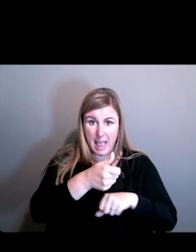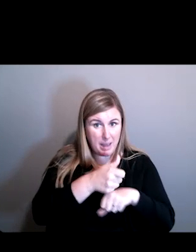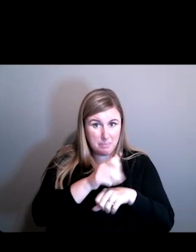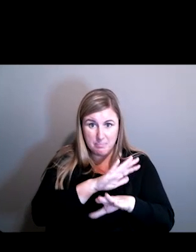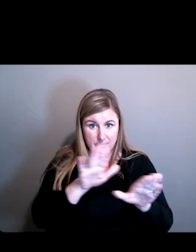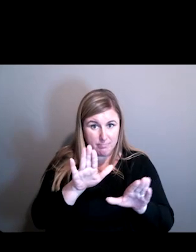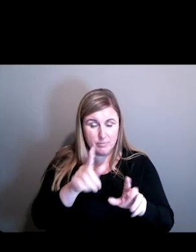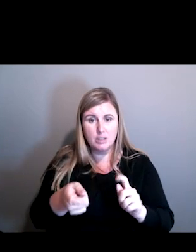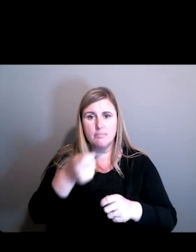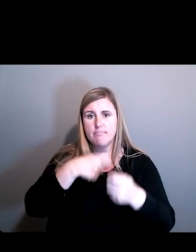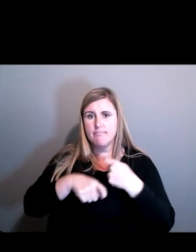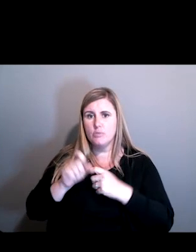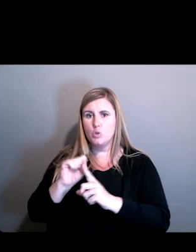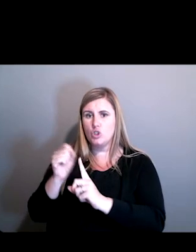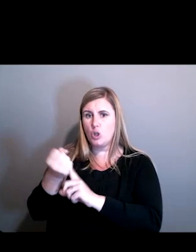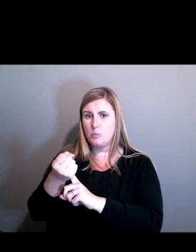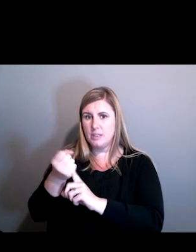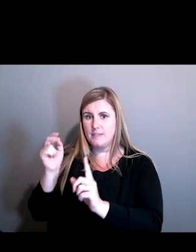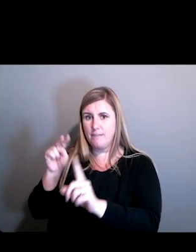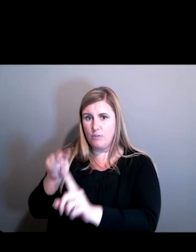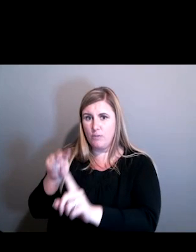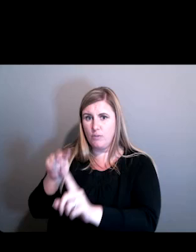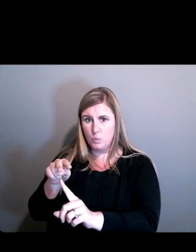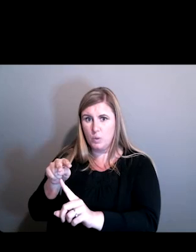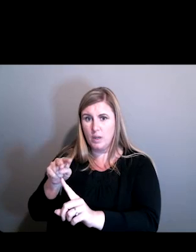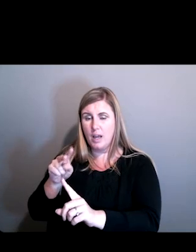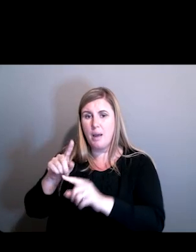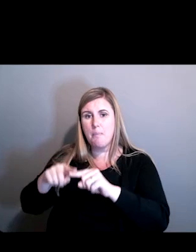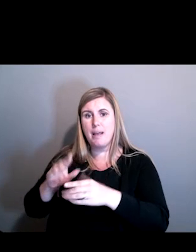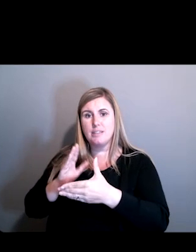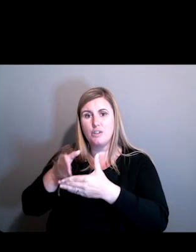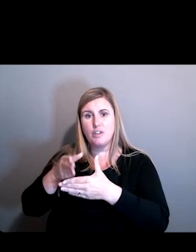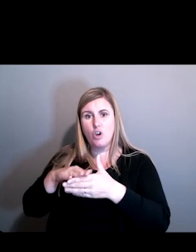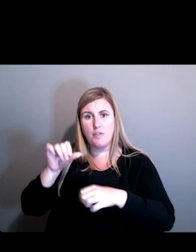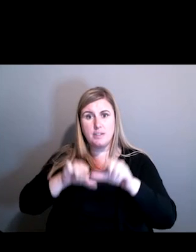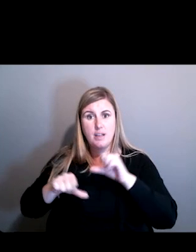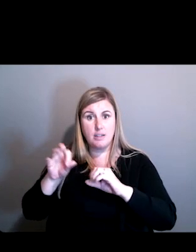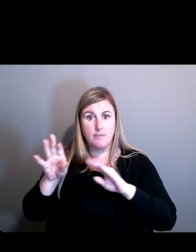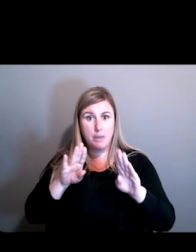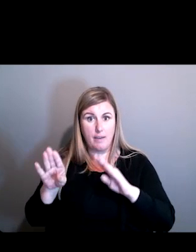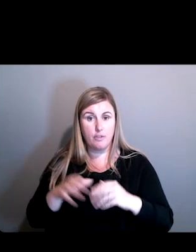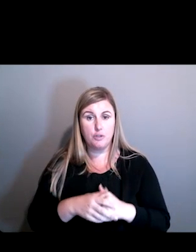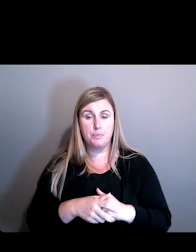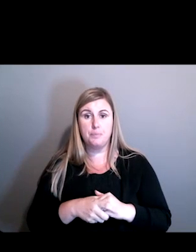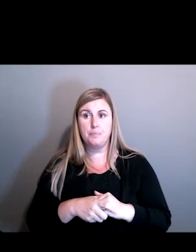blaming to a circumstances view and to base our interventions on the science of behavior.